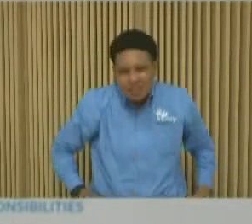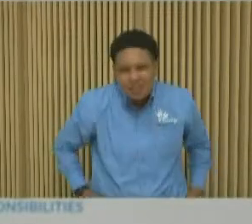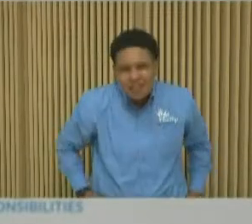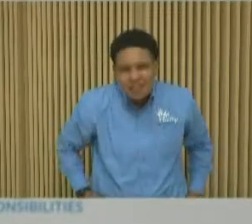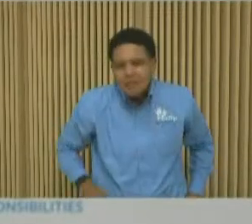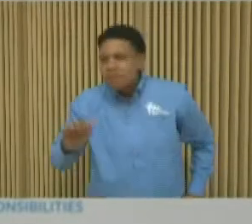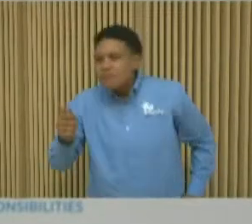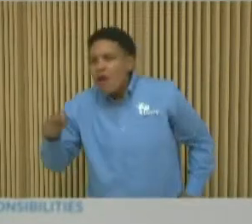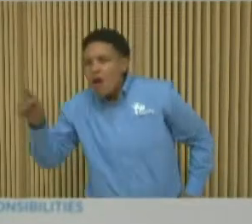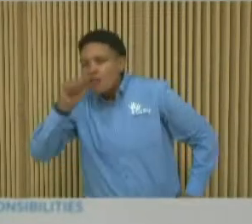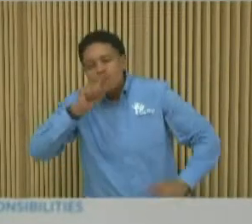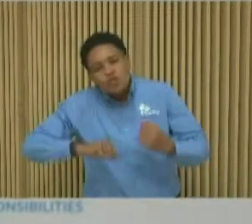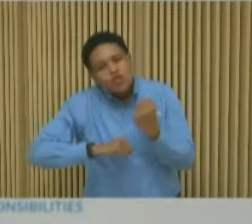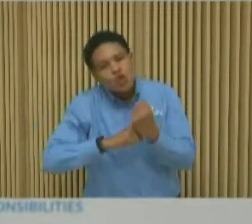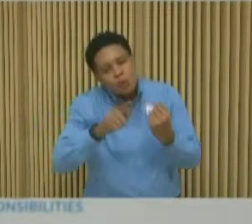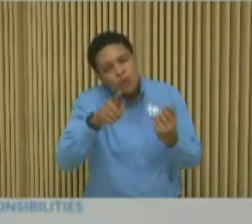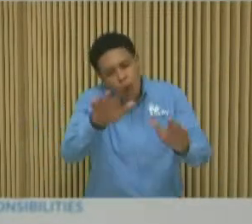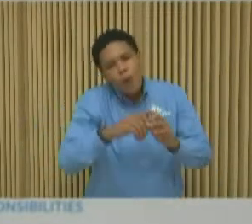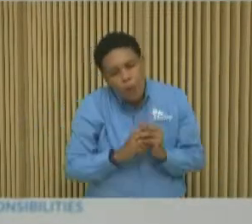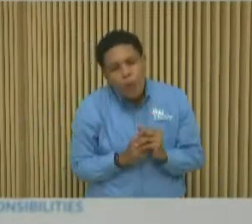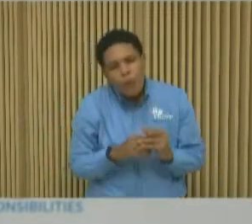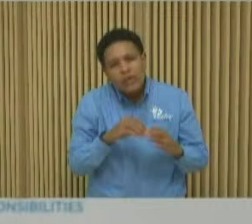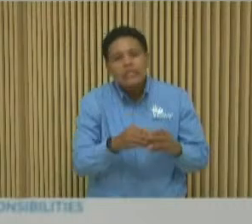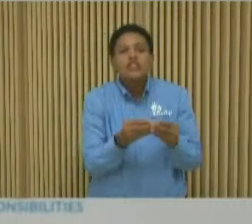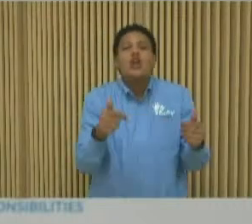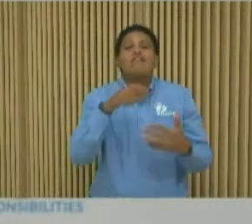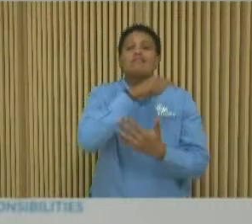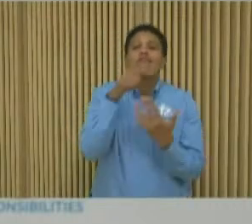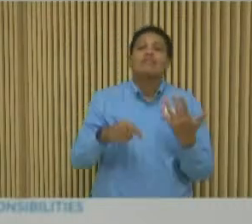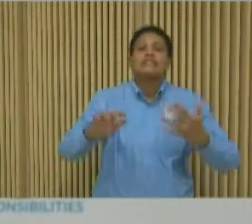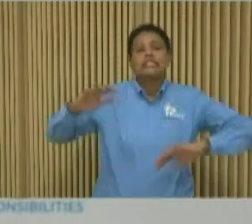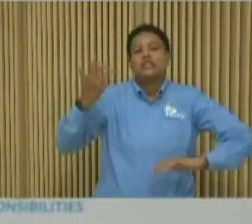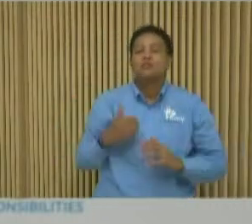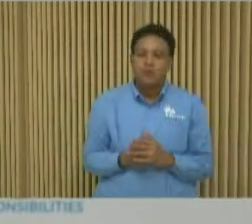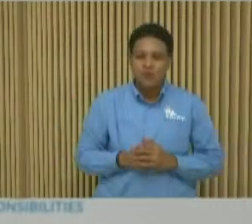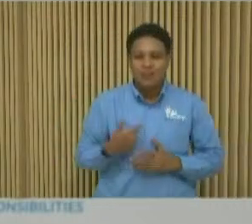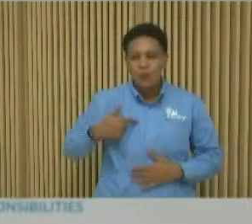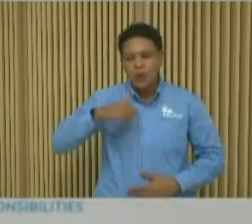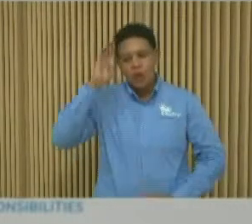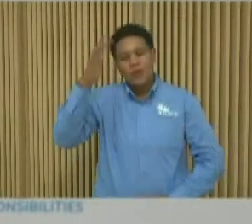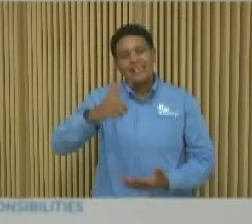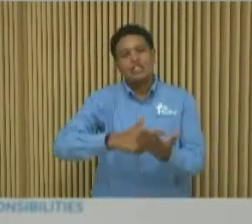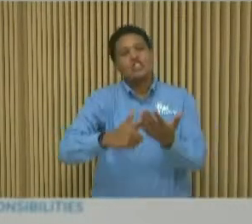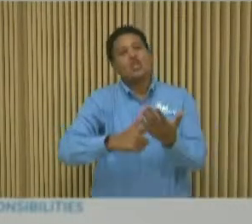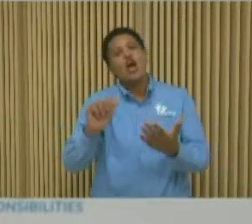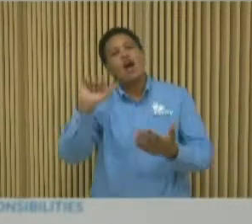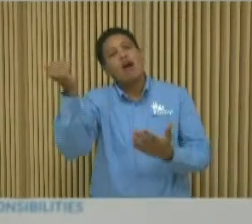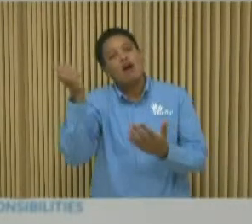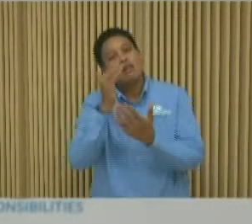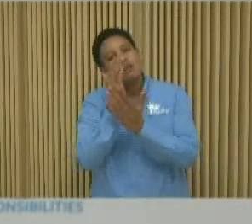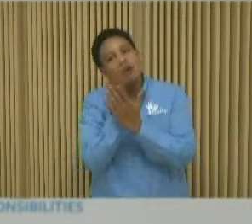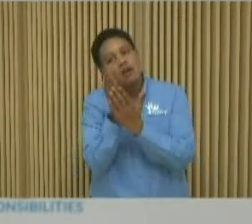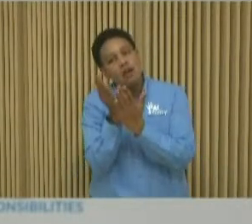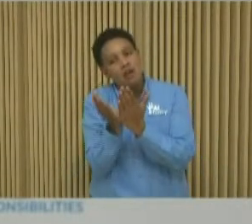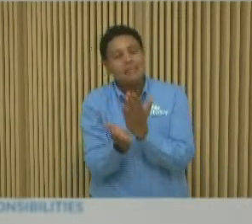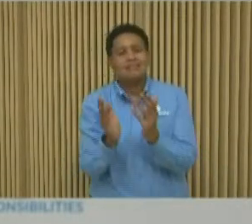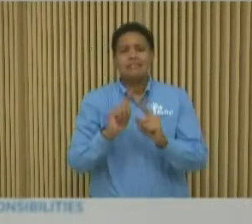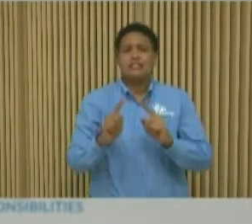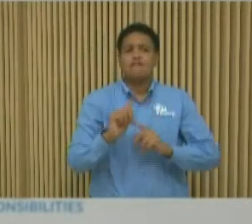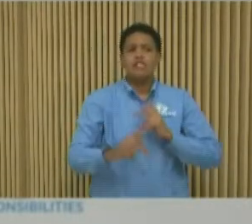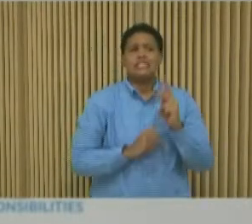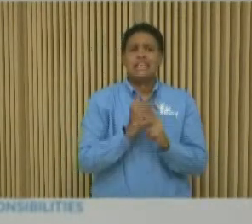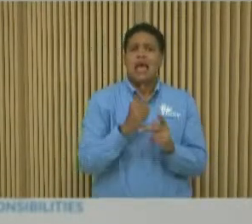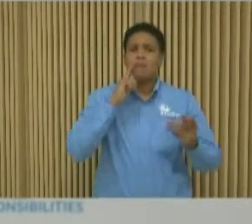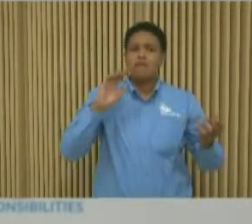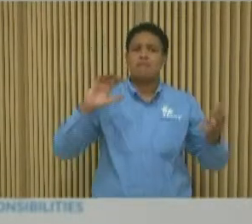others assist you in resolving these disputes. We will be discussing other types